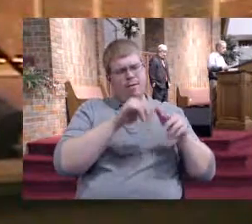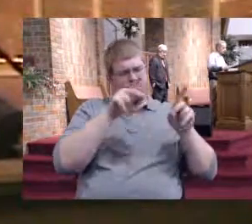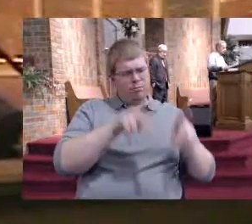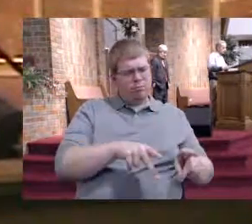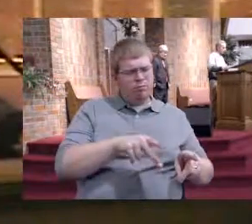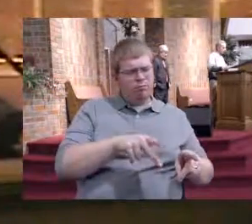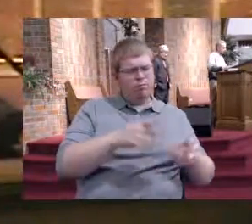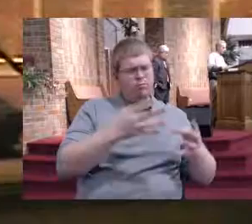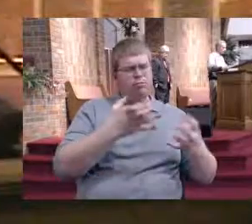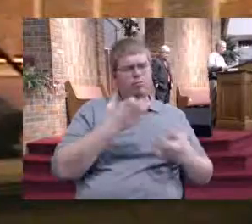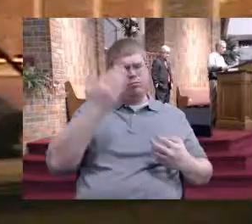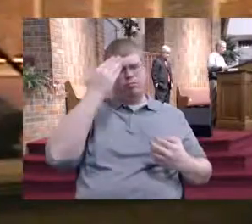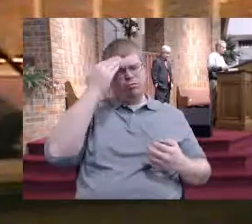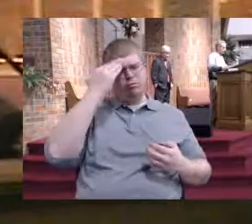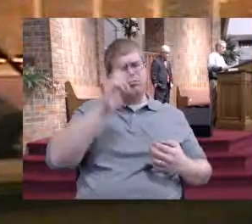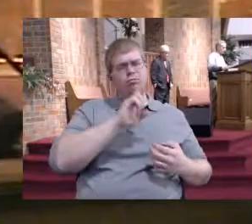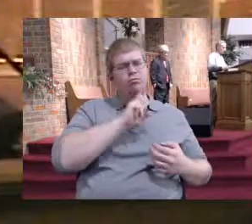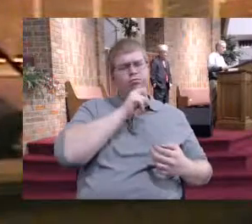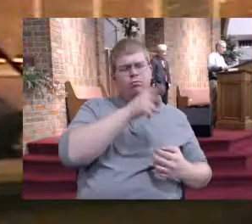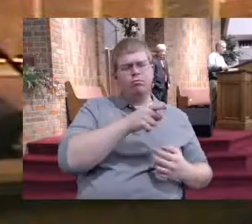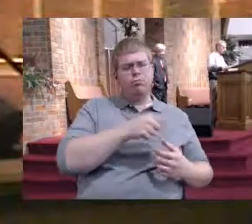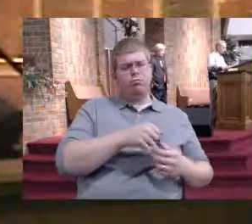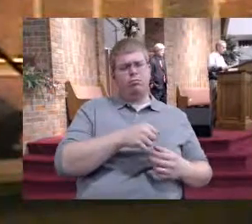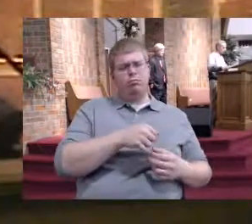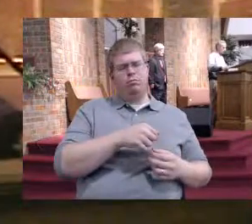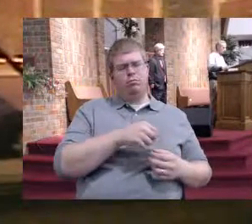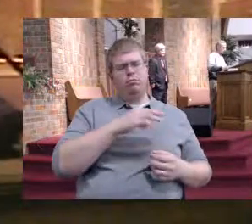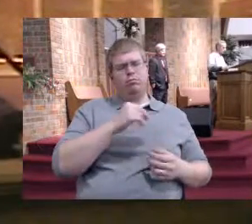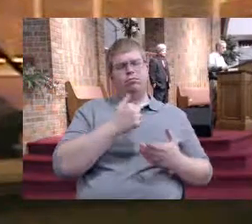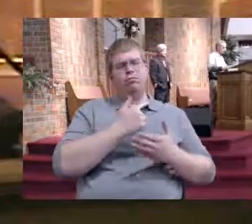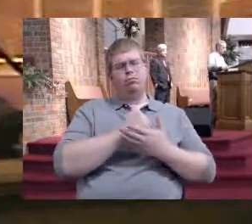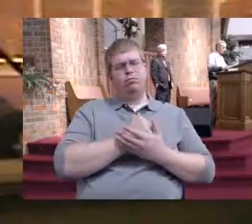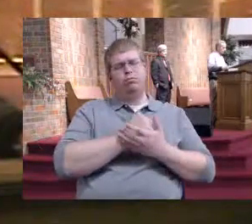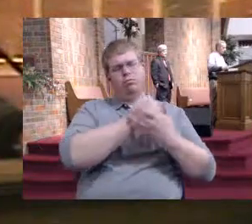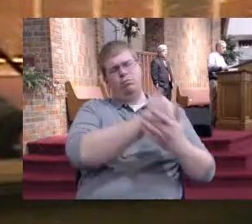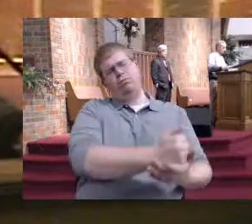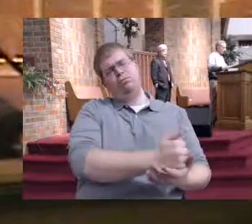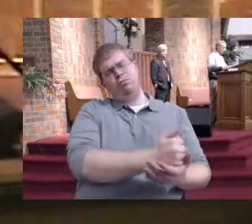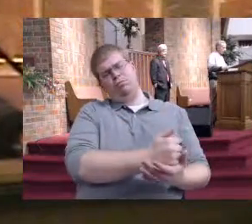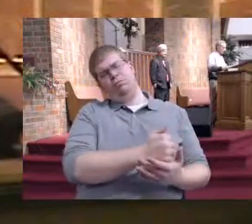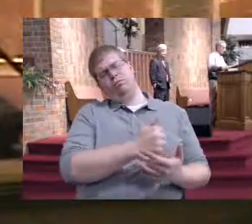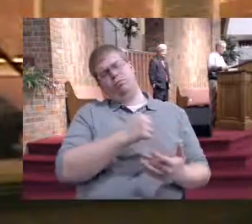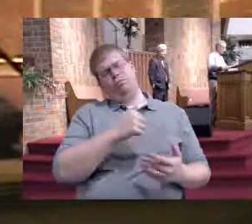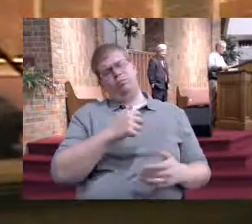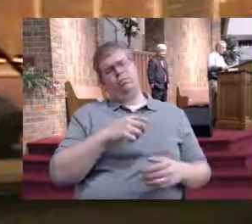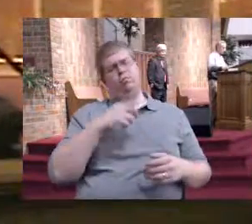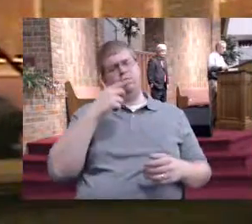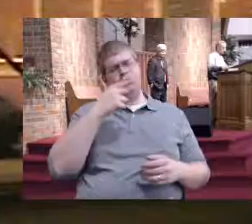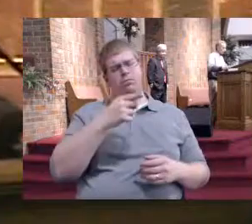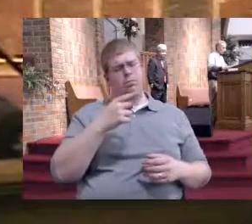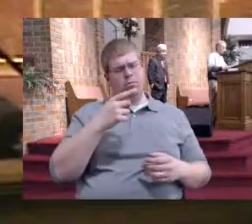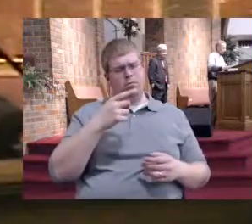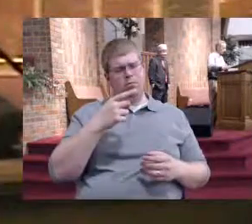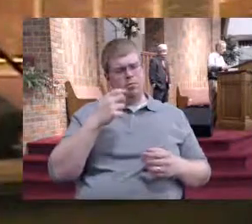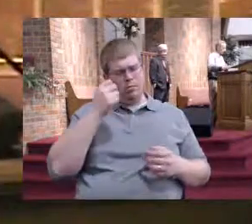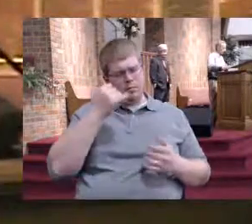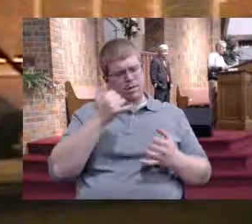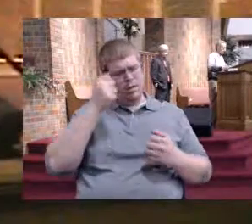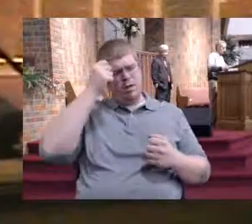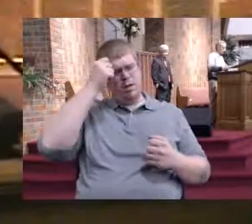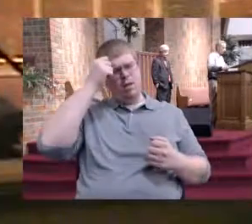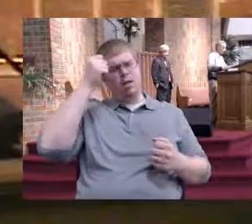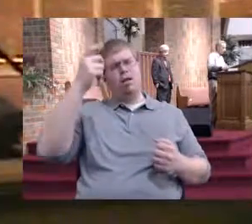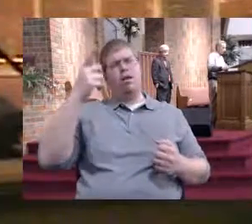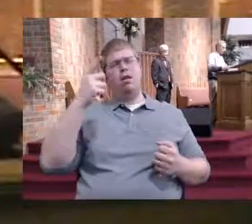the truth. Help us to open their eyes and give them that